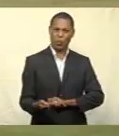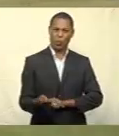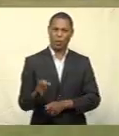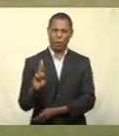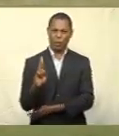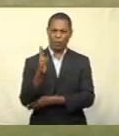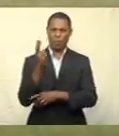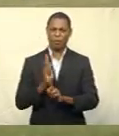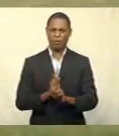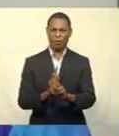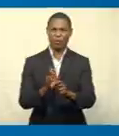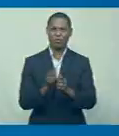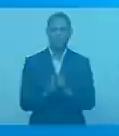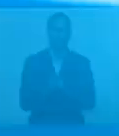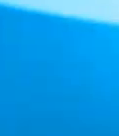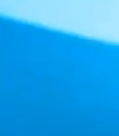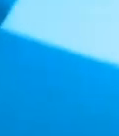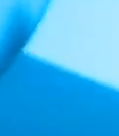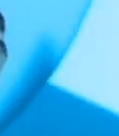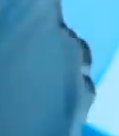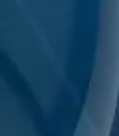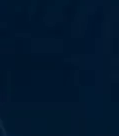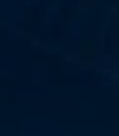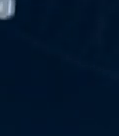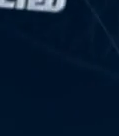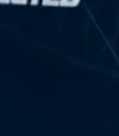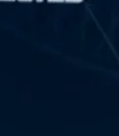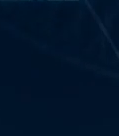brother's footsteps.